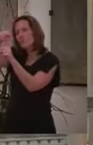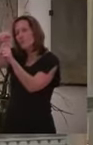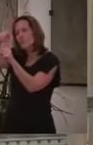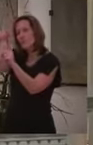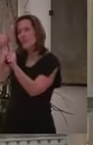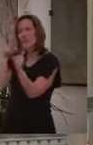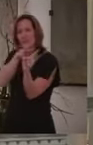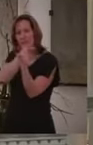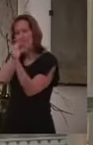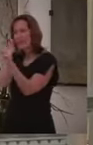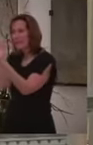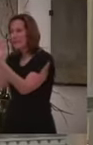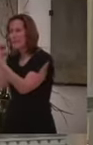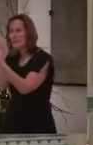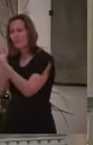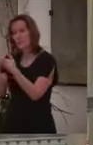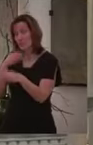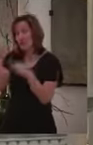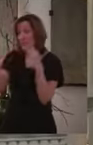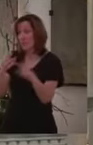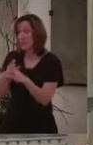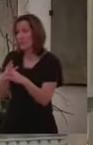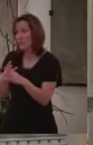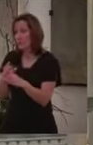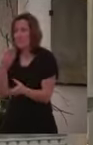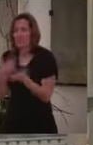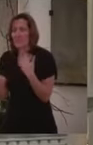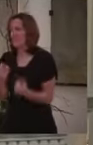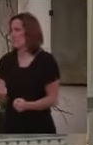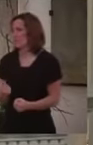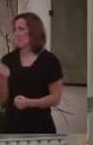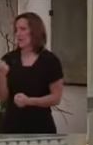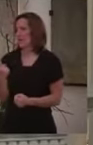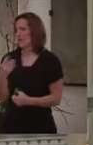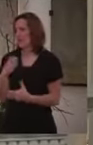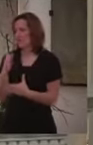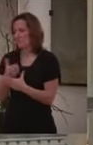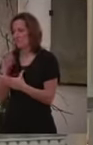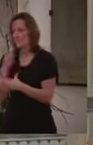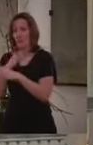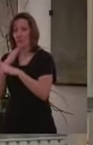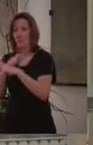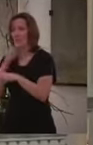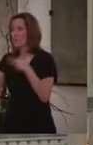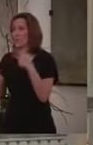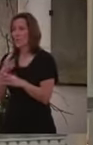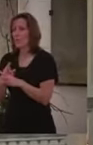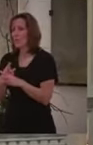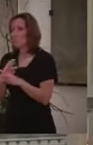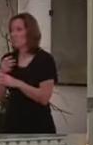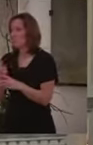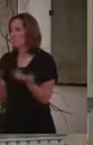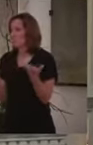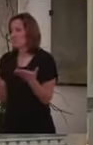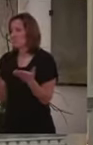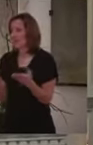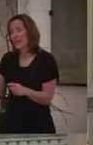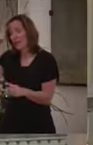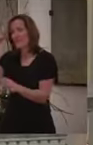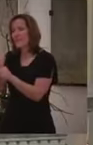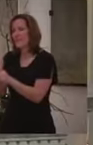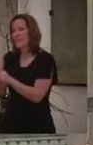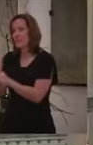world. In spite of all the threats, obstacles, and unlikelihood the world can dish out, faith,